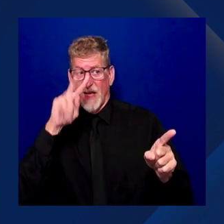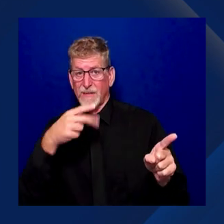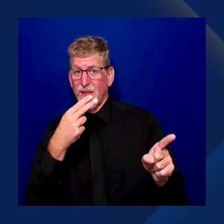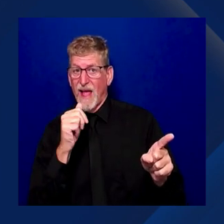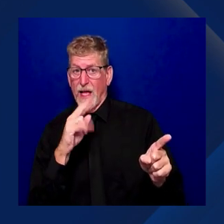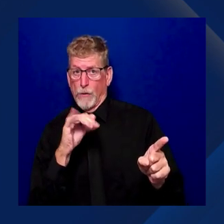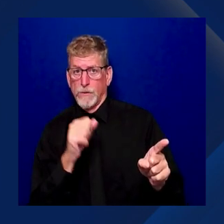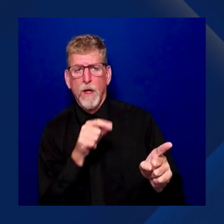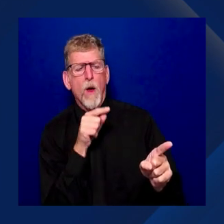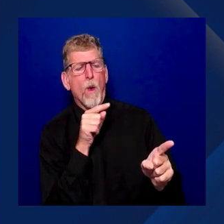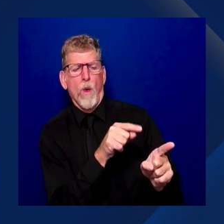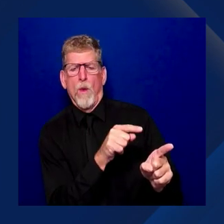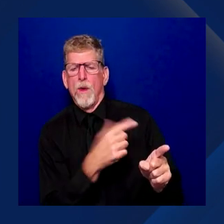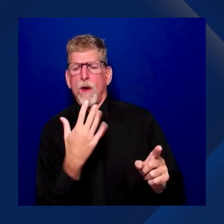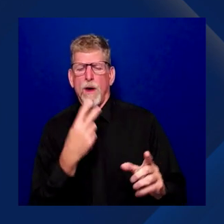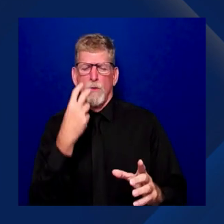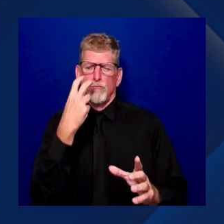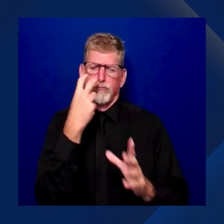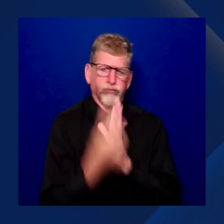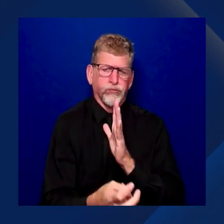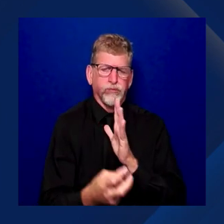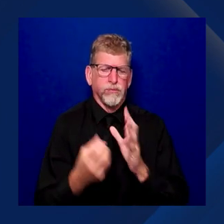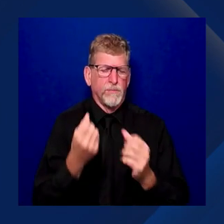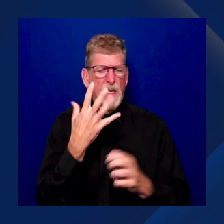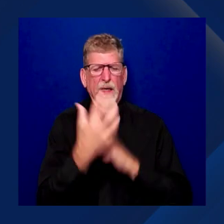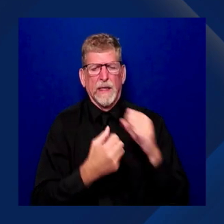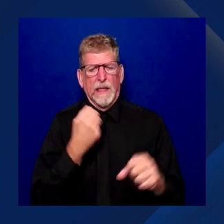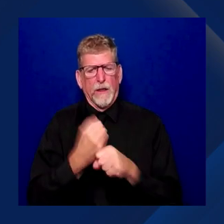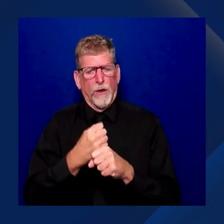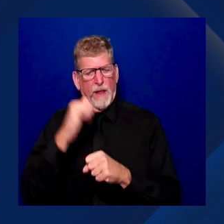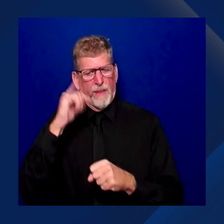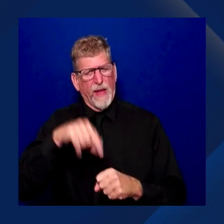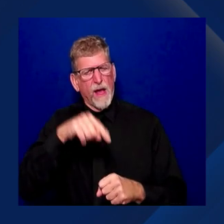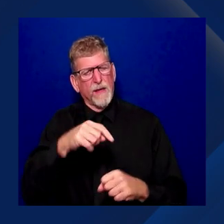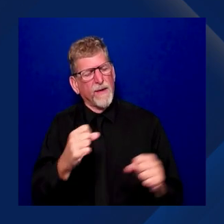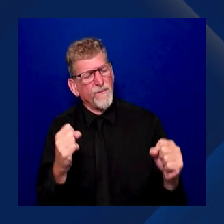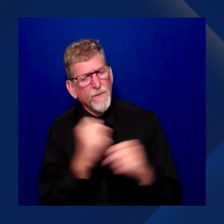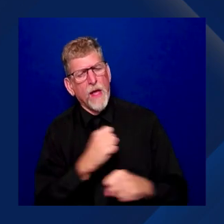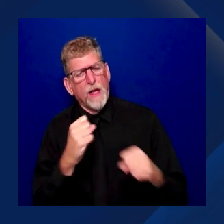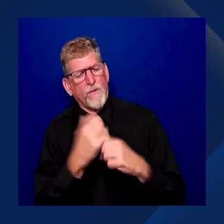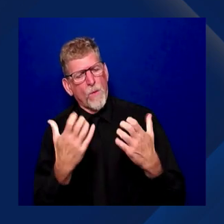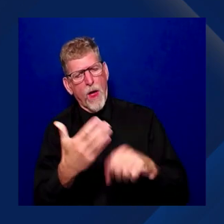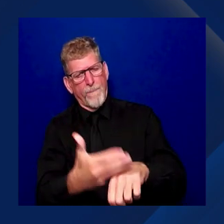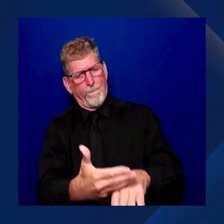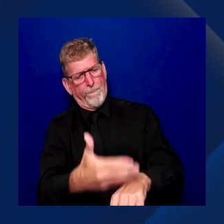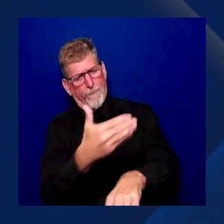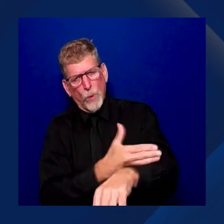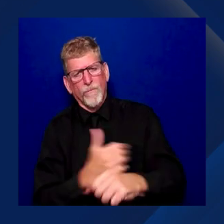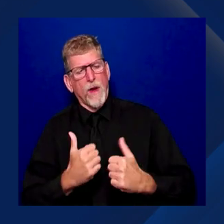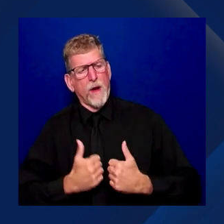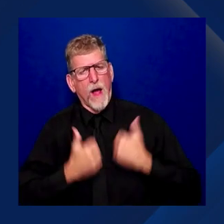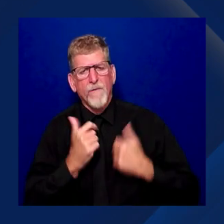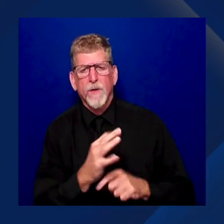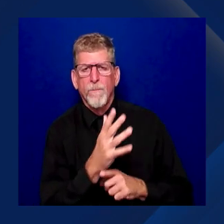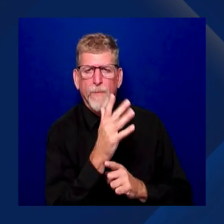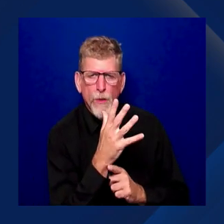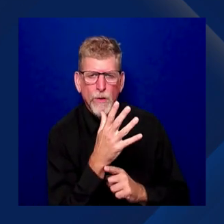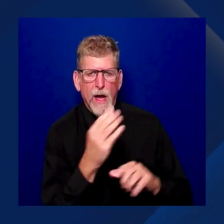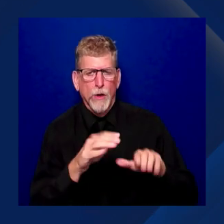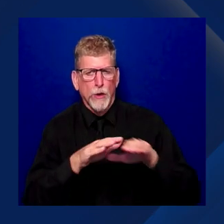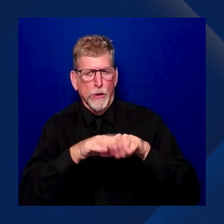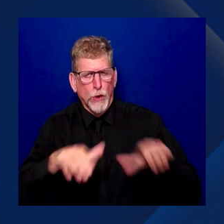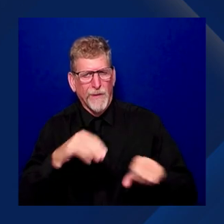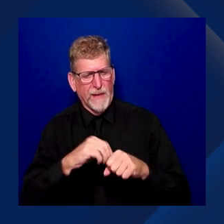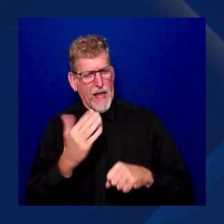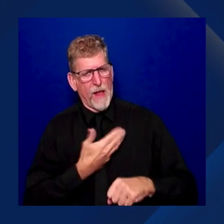to improve the lives of mothers and children in our country. As District Attorney of San Francisco, Vice President